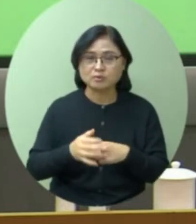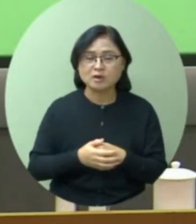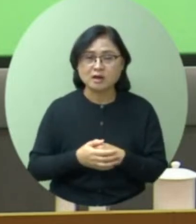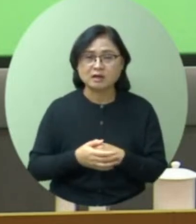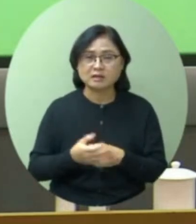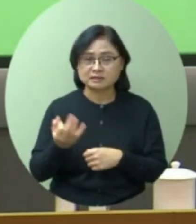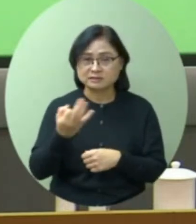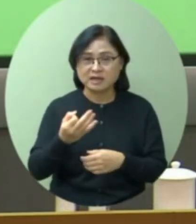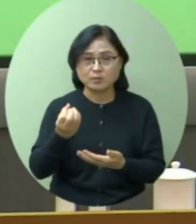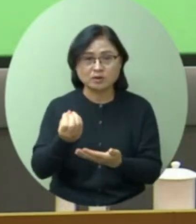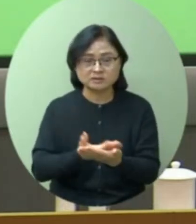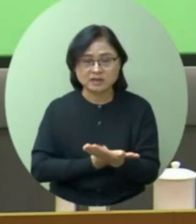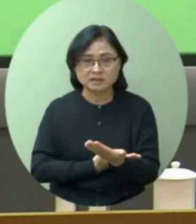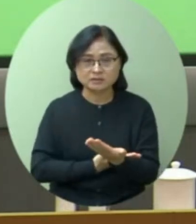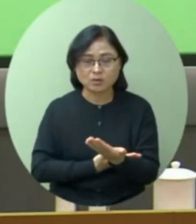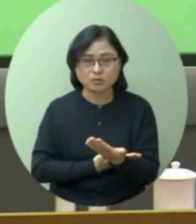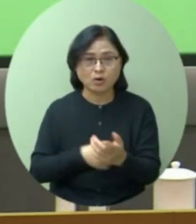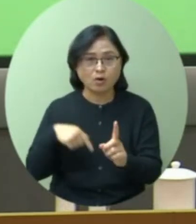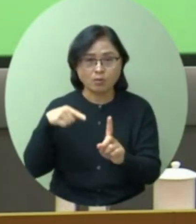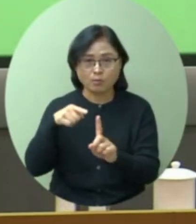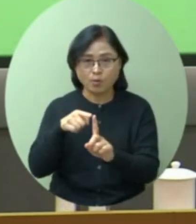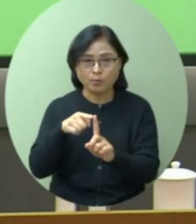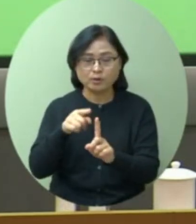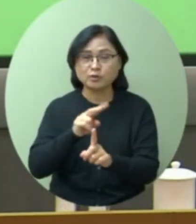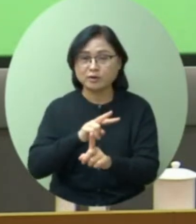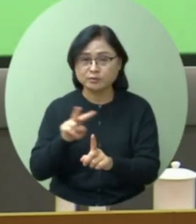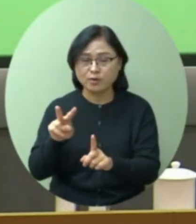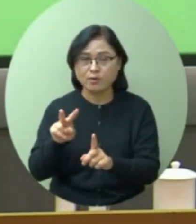the positive value for Hong Kong as a whole.